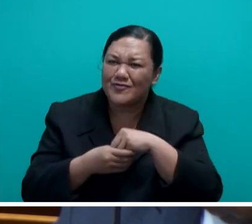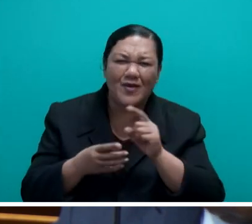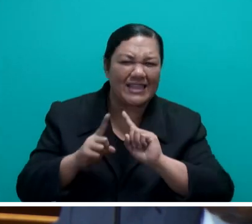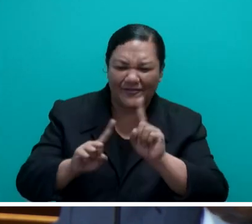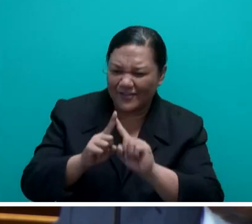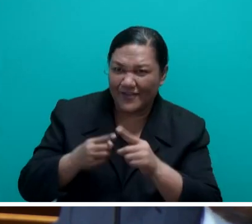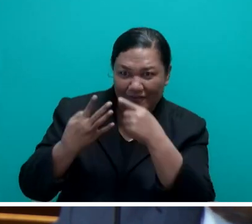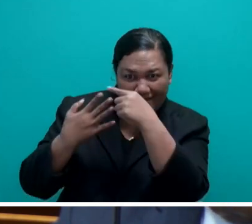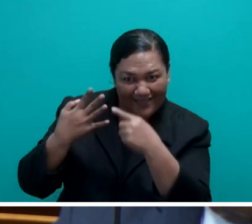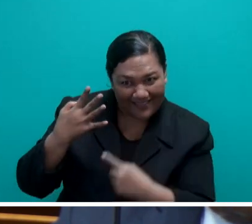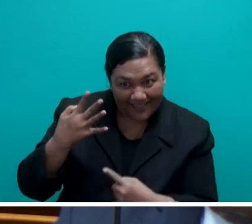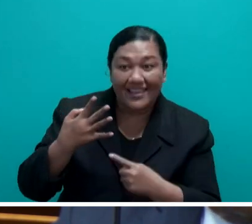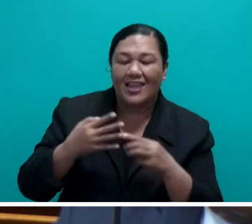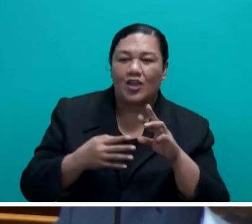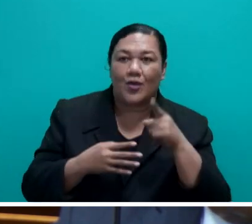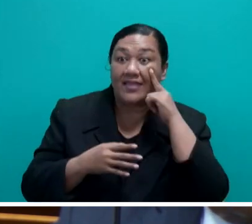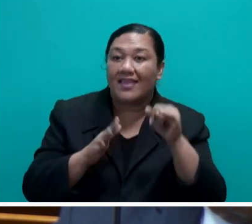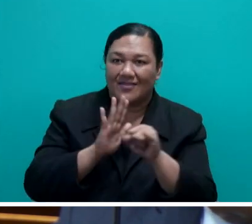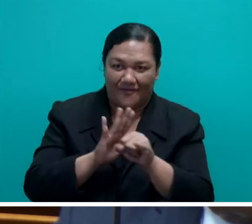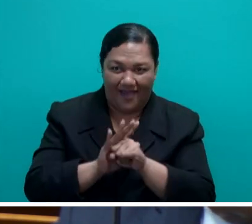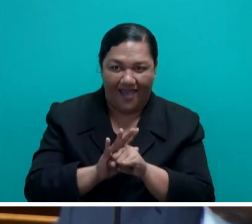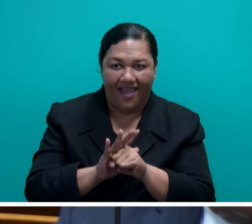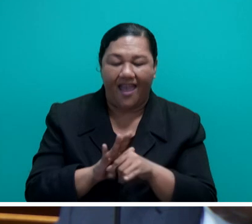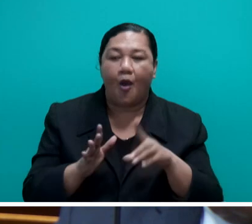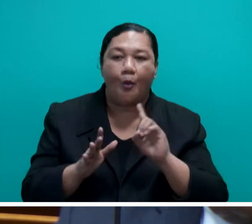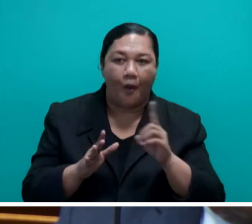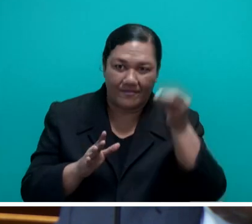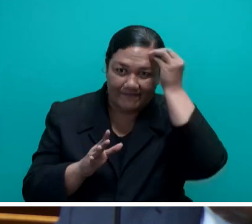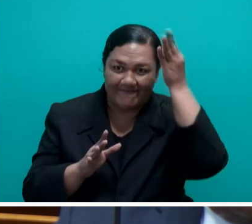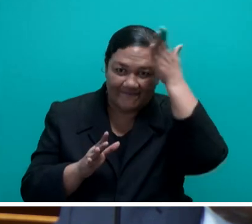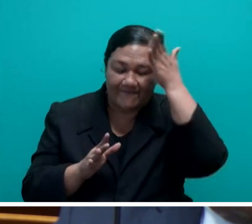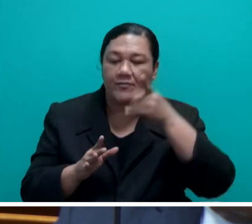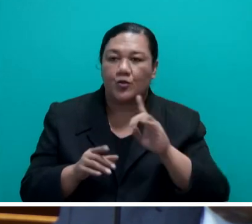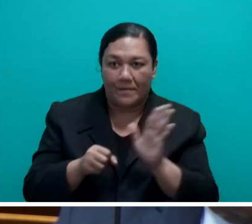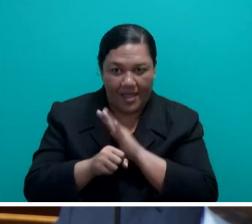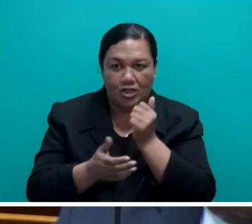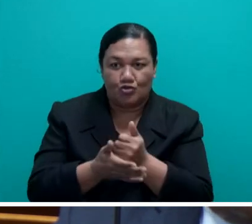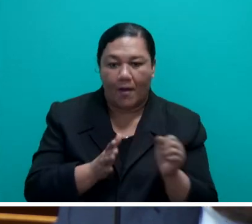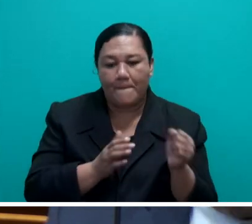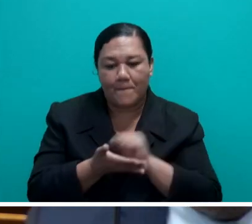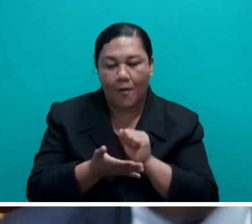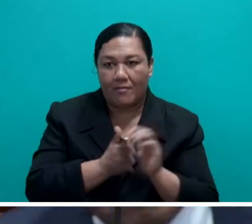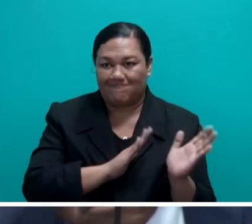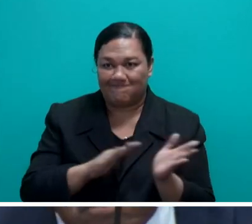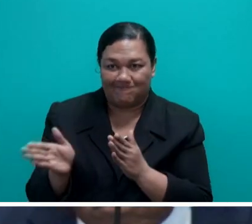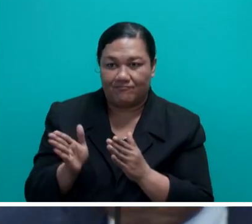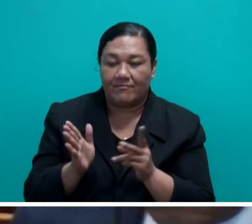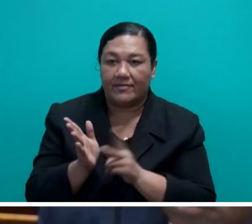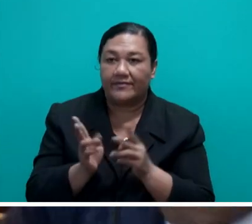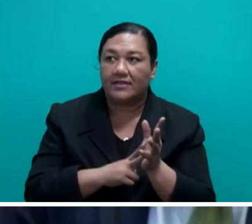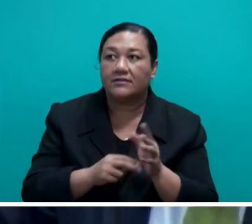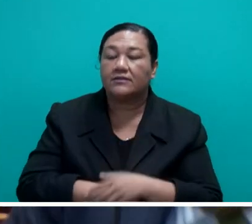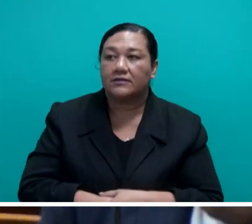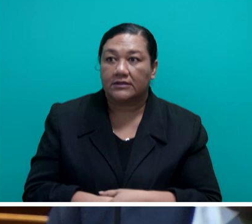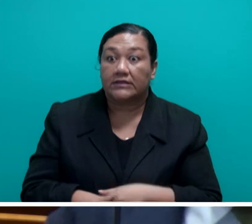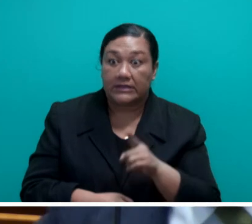gaps identified from previous projects. And we thank the previous administration for a lot of the work